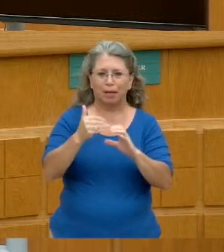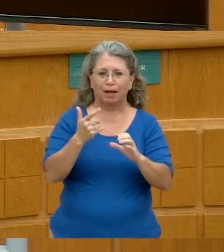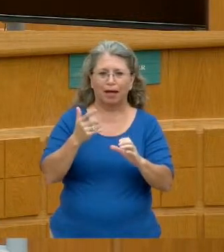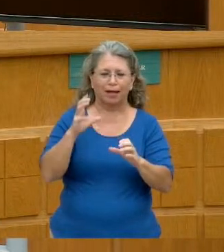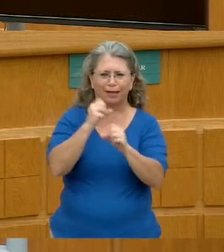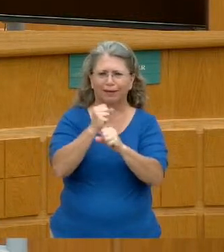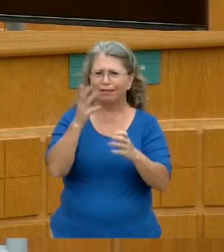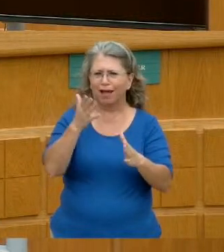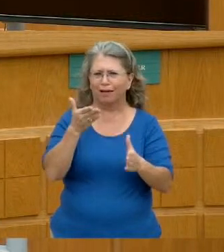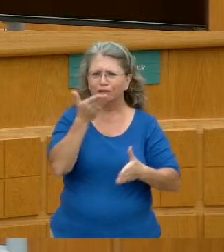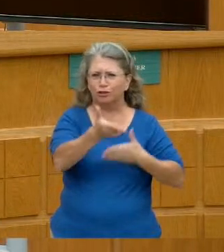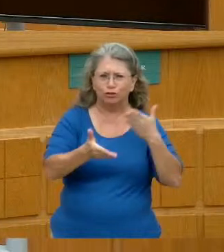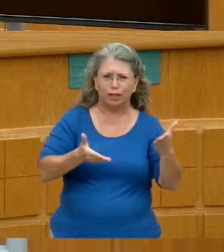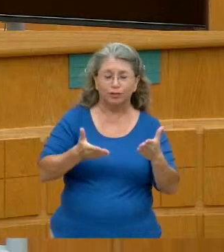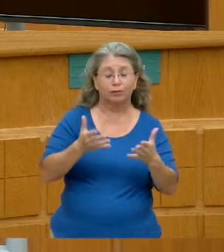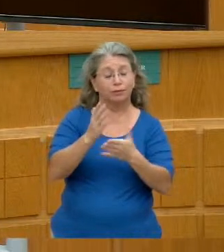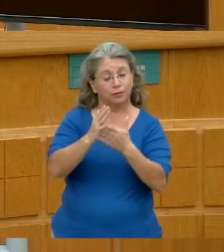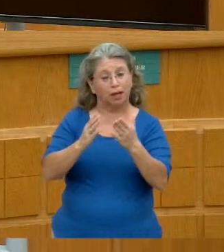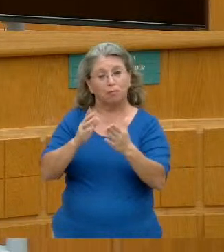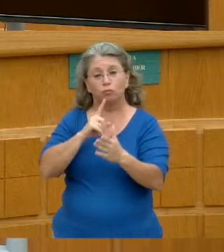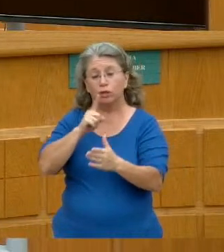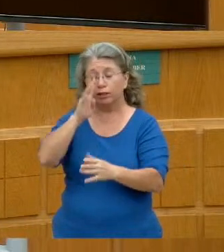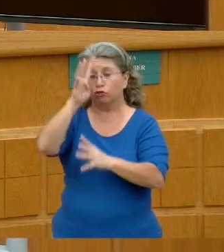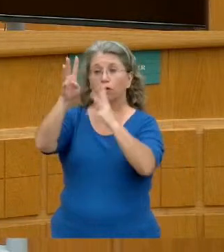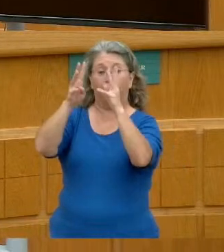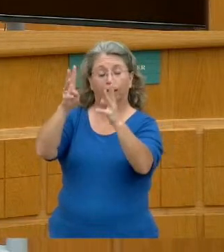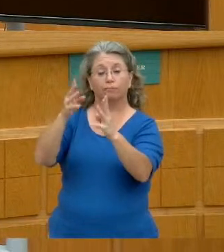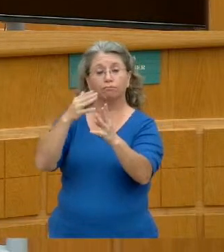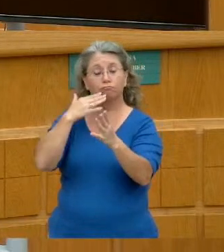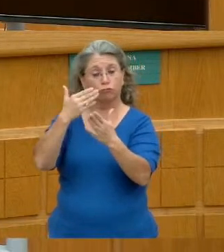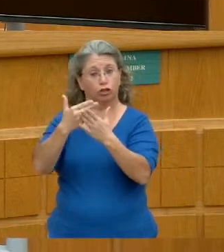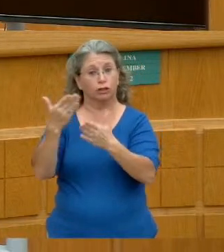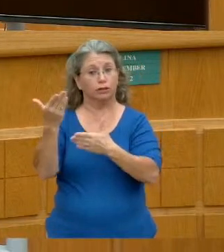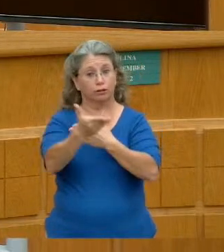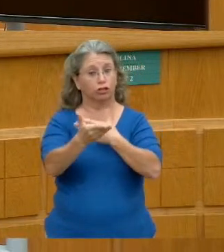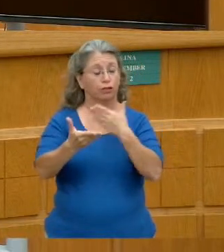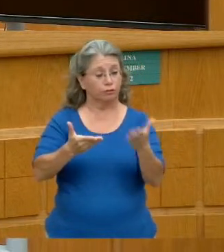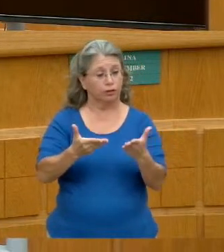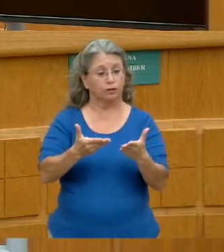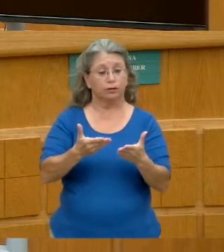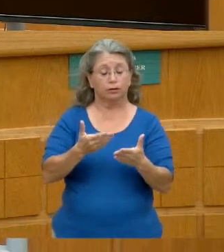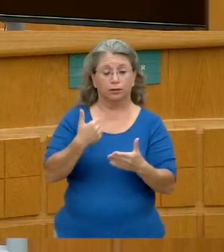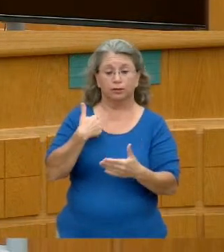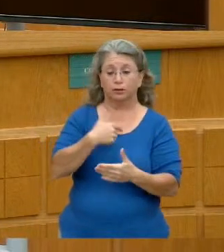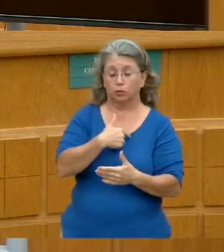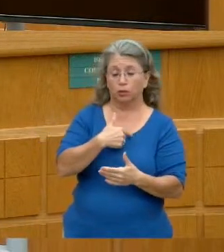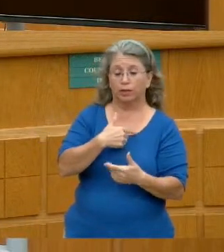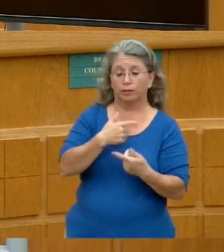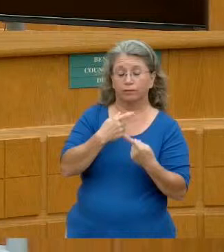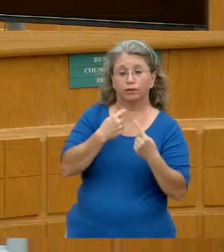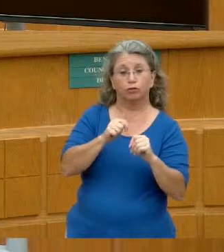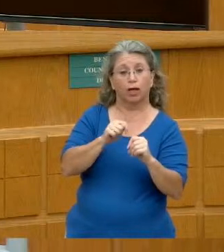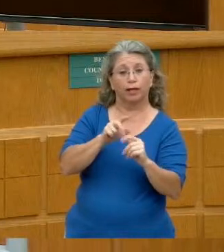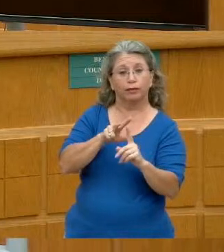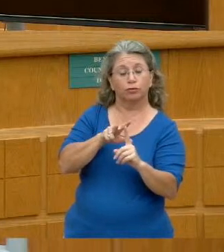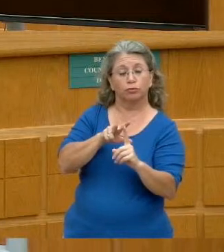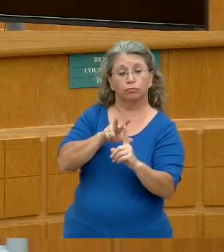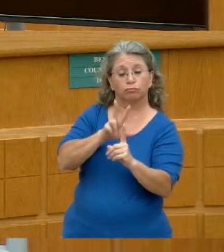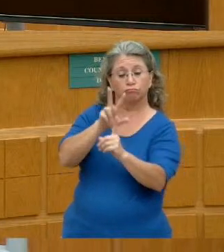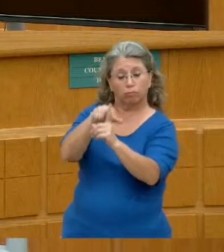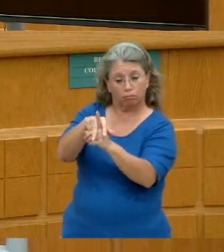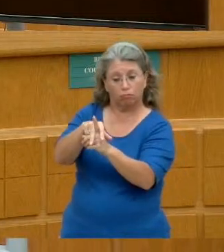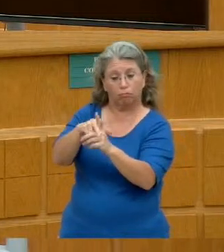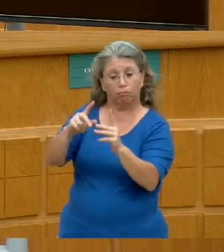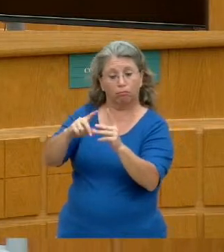lot of creative folks in the community. We've got a lot of good suggestions, and we've tried to apply as many of the good suggestions